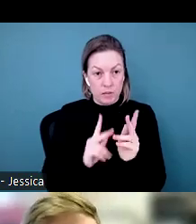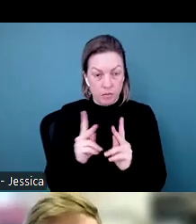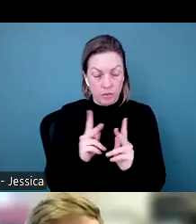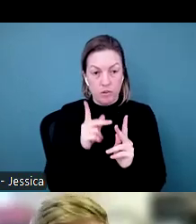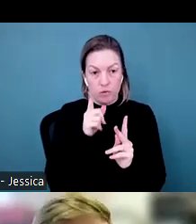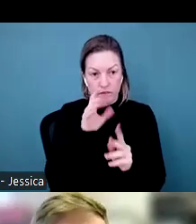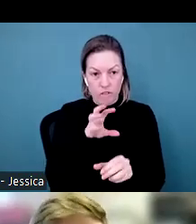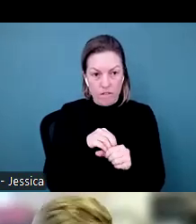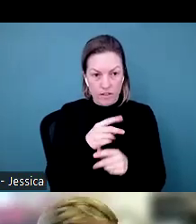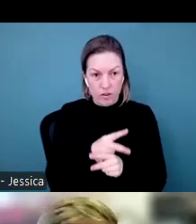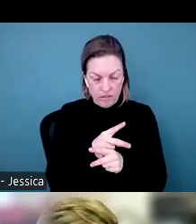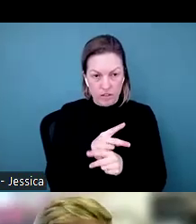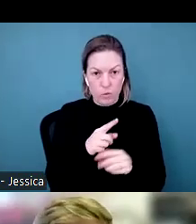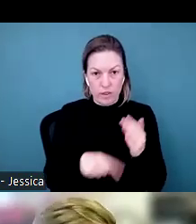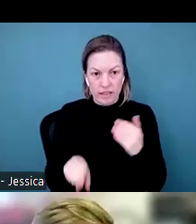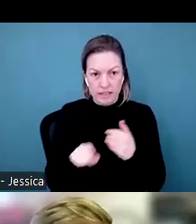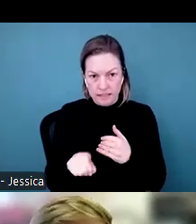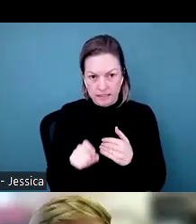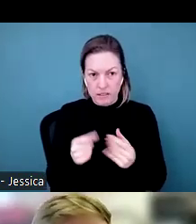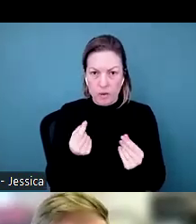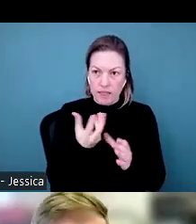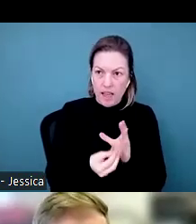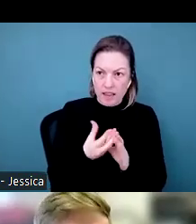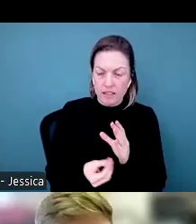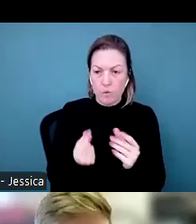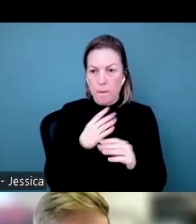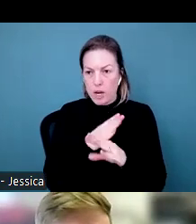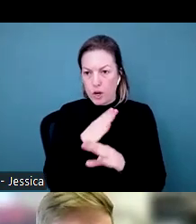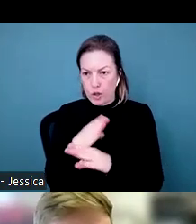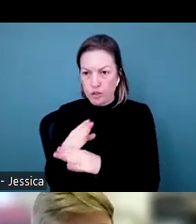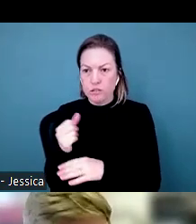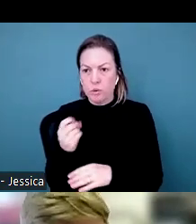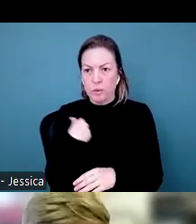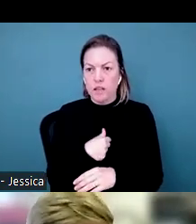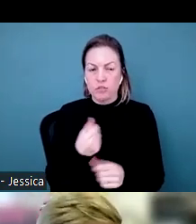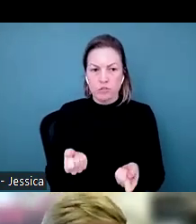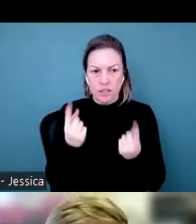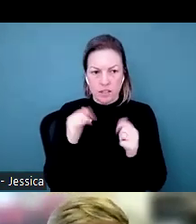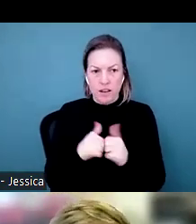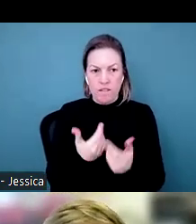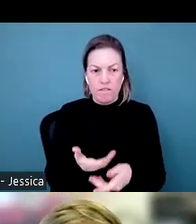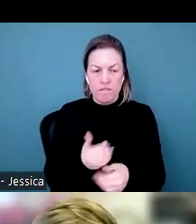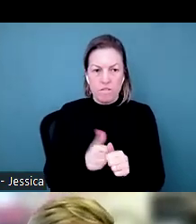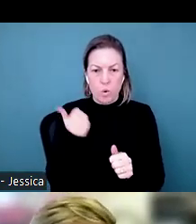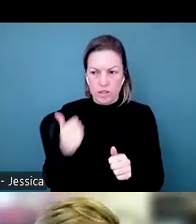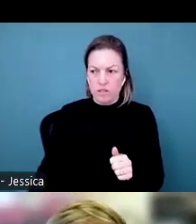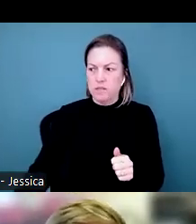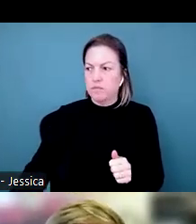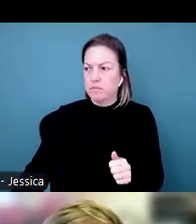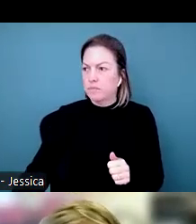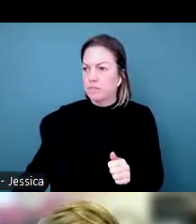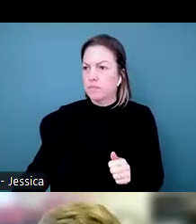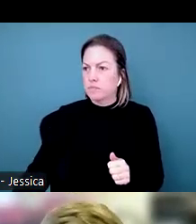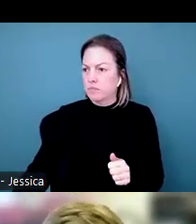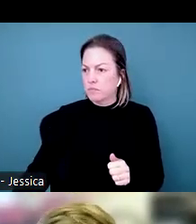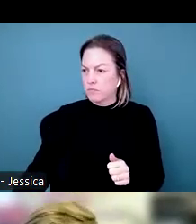what were they needing, what were they lacking, what barriers did they face, so that we could understand how to avoid those as this pilot program was being developed. So